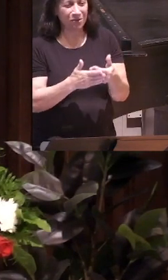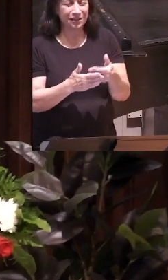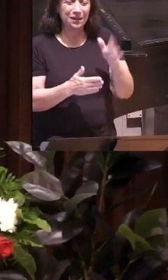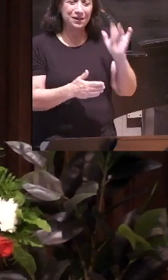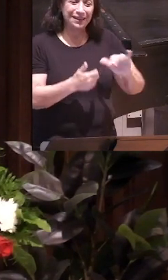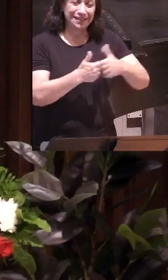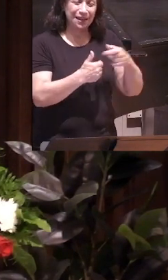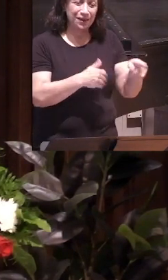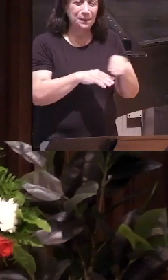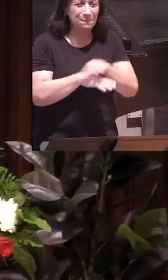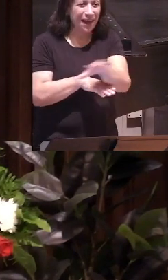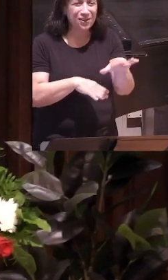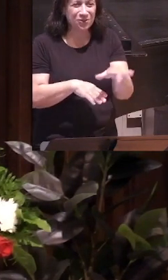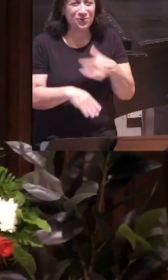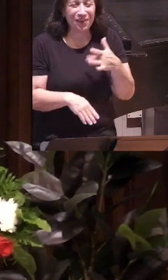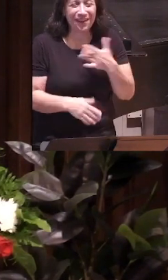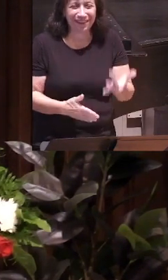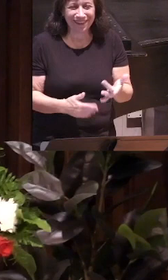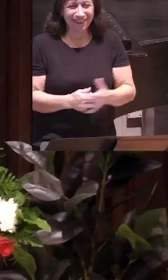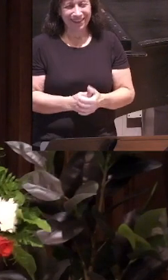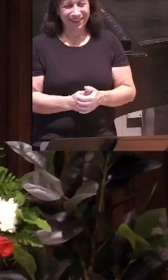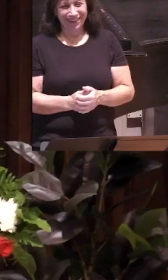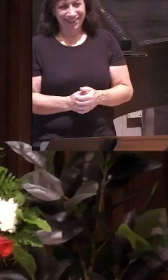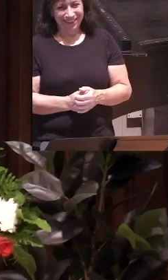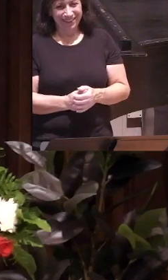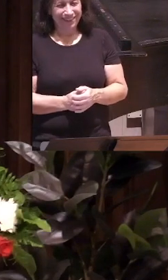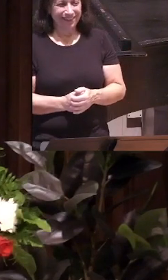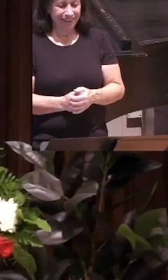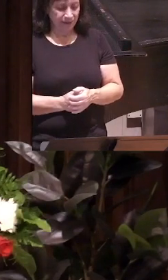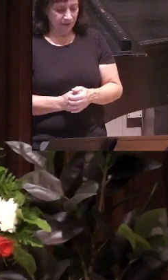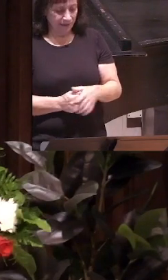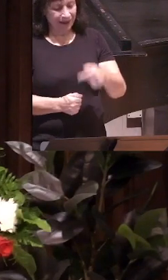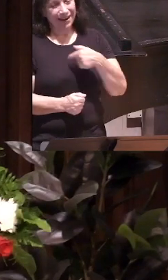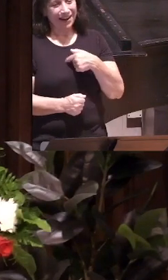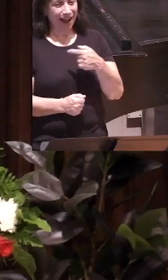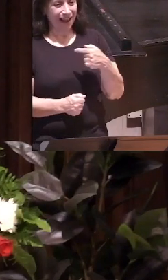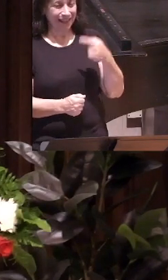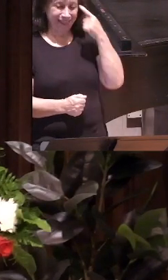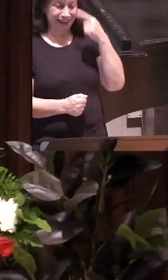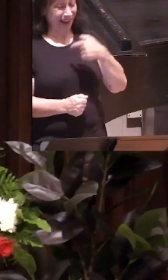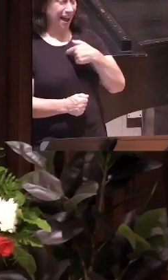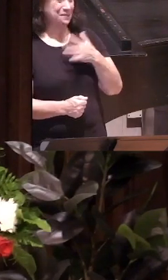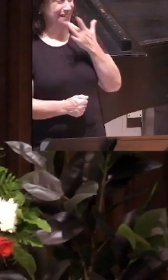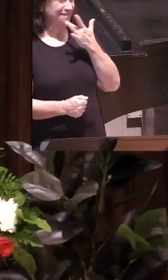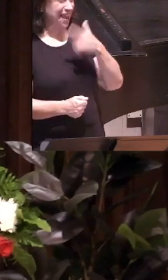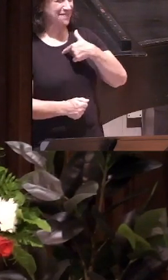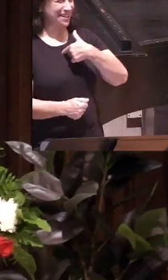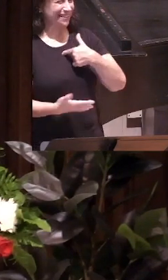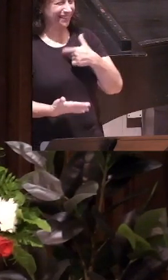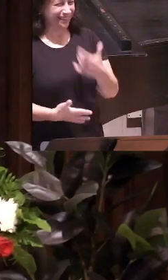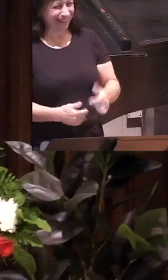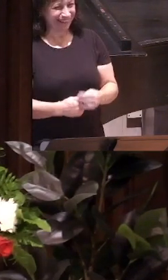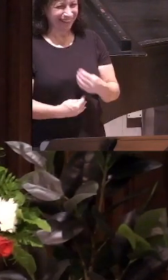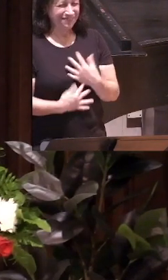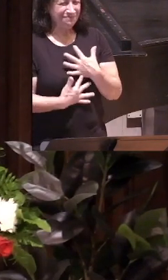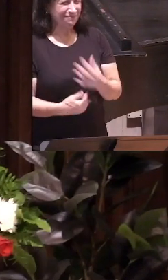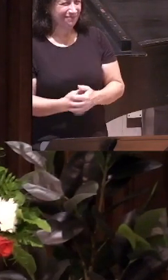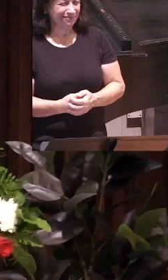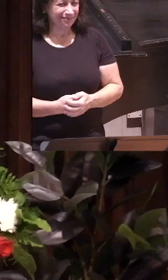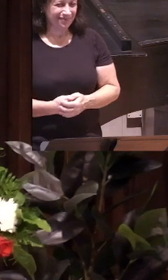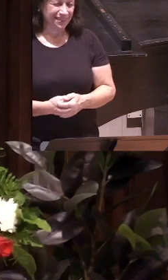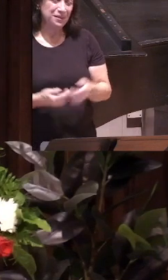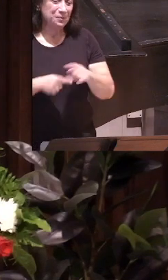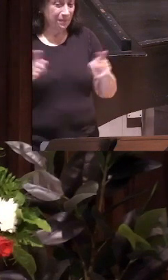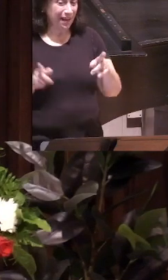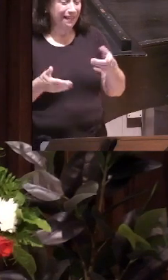feel, right? And I think I was the favorite at work, maybe, I don't know. But